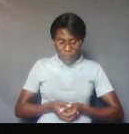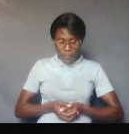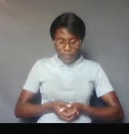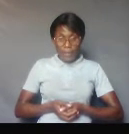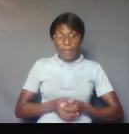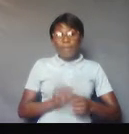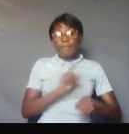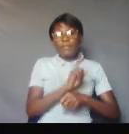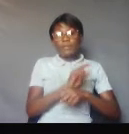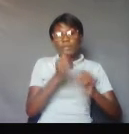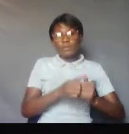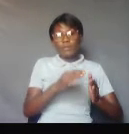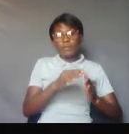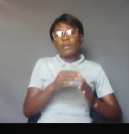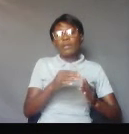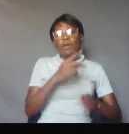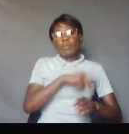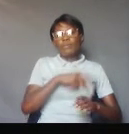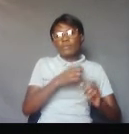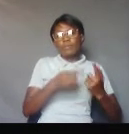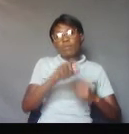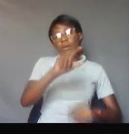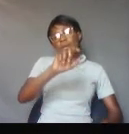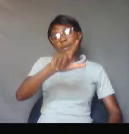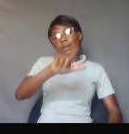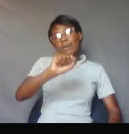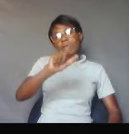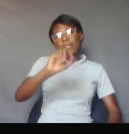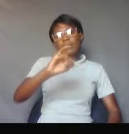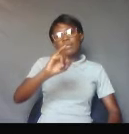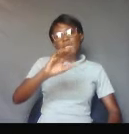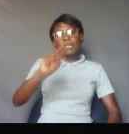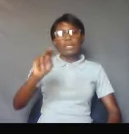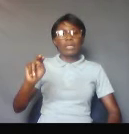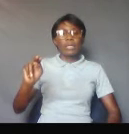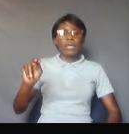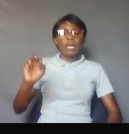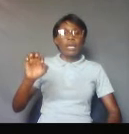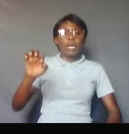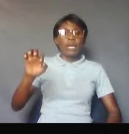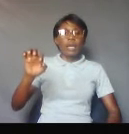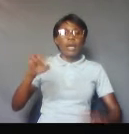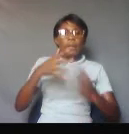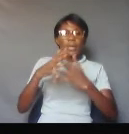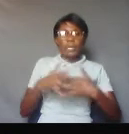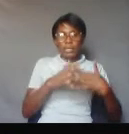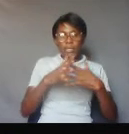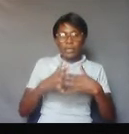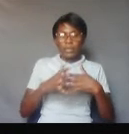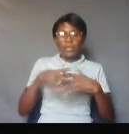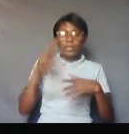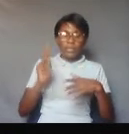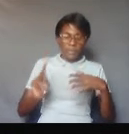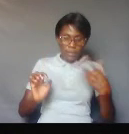a contextual analysis, intersectional contextual analysis. See, I'm looking what is going on in my